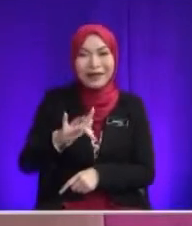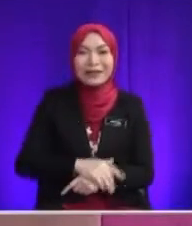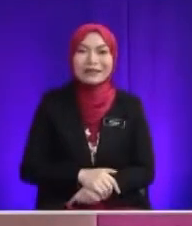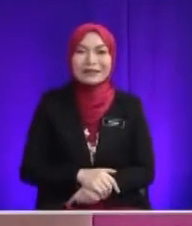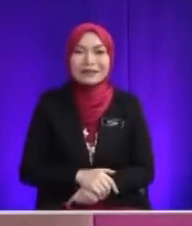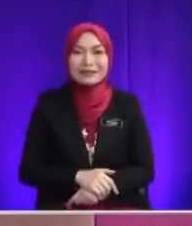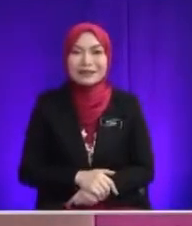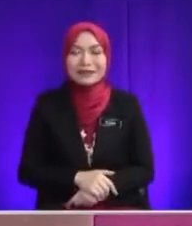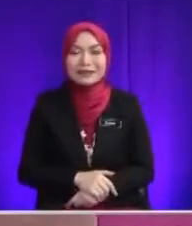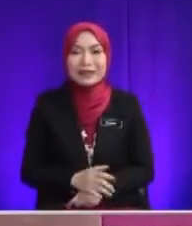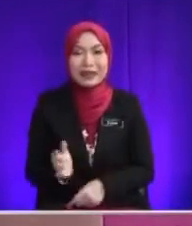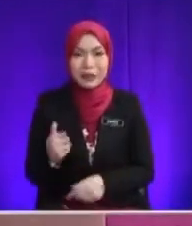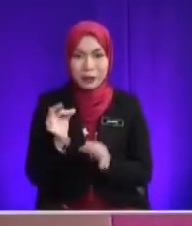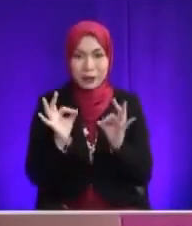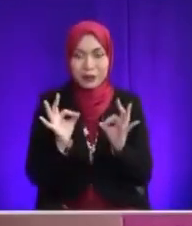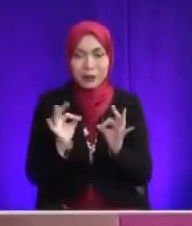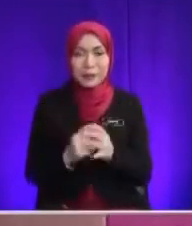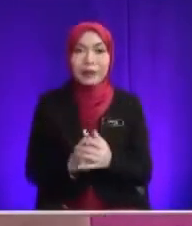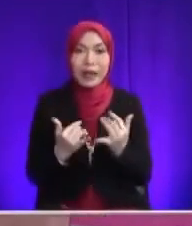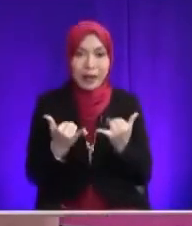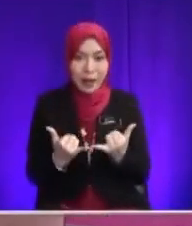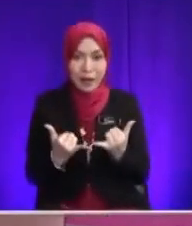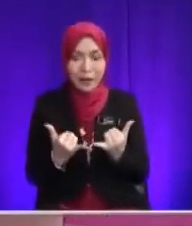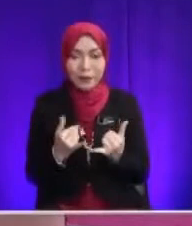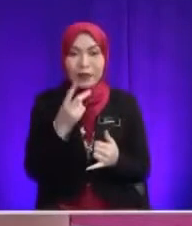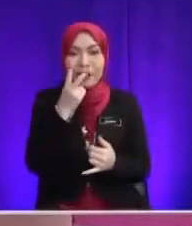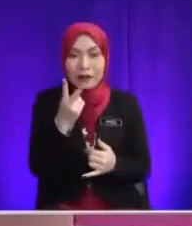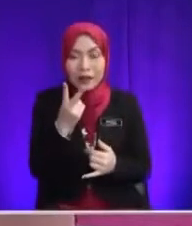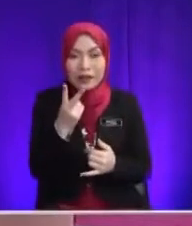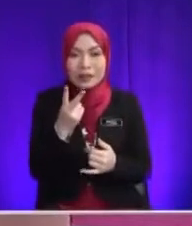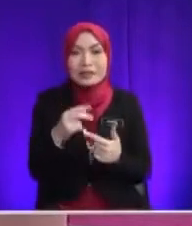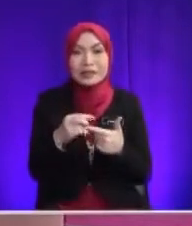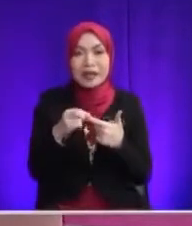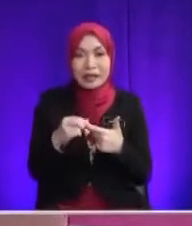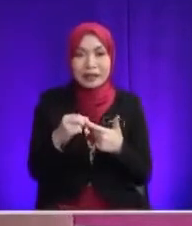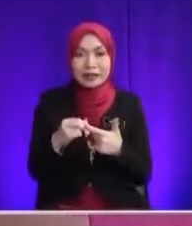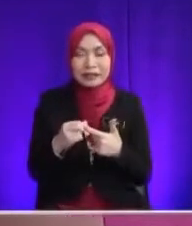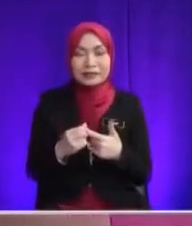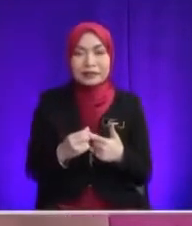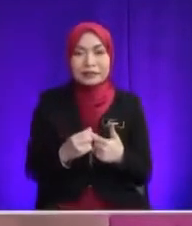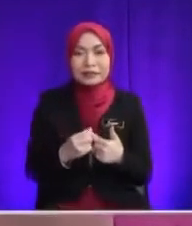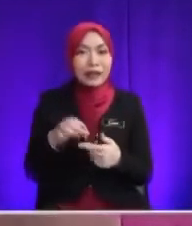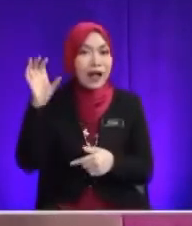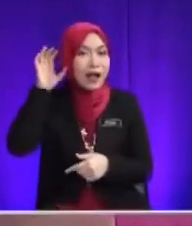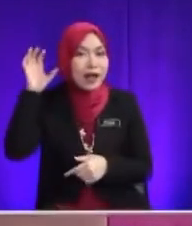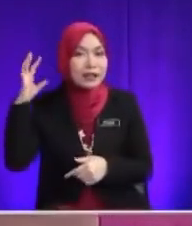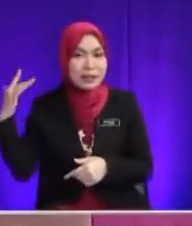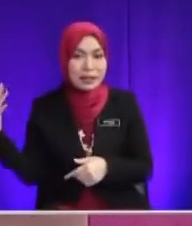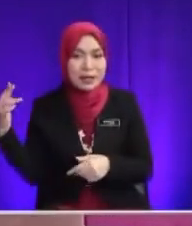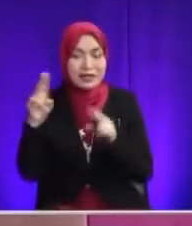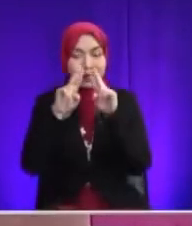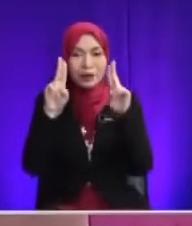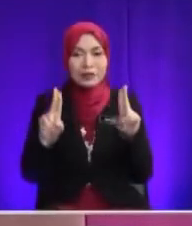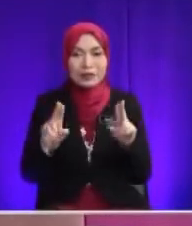our next listening activity. Alright. So for the second task of listening, we are going to listen again to the same audio and